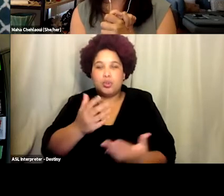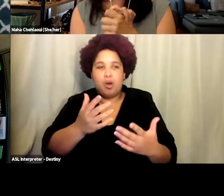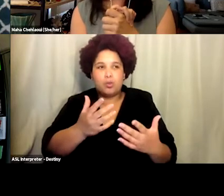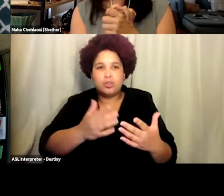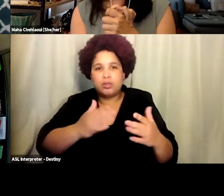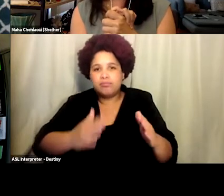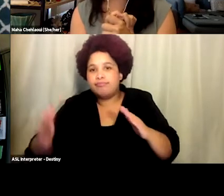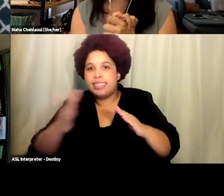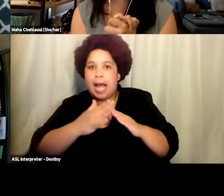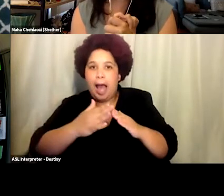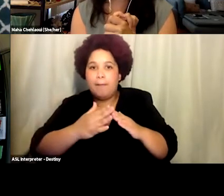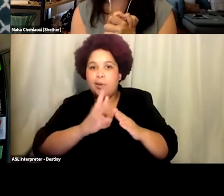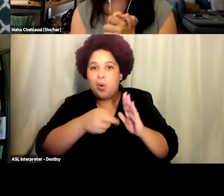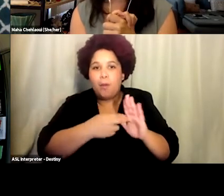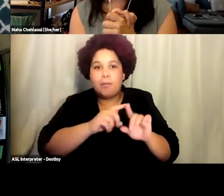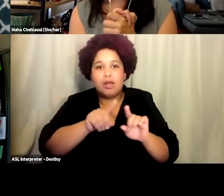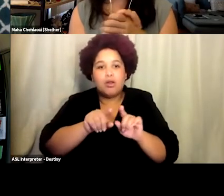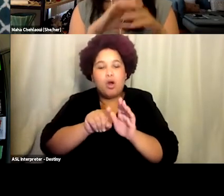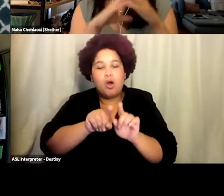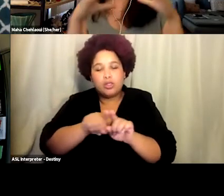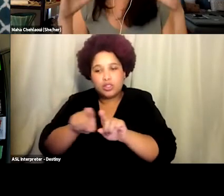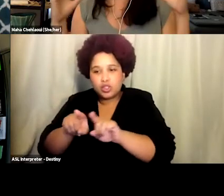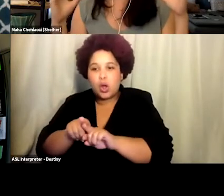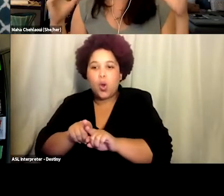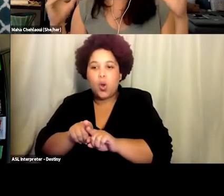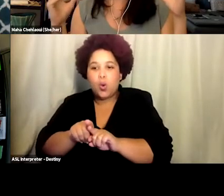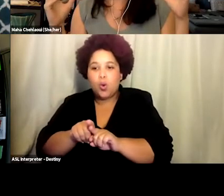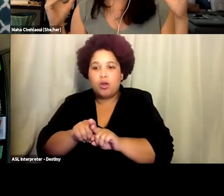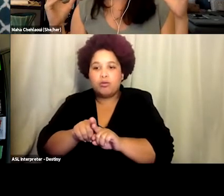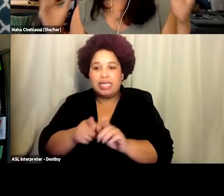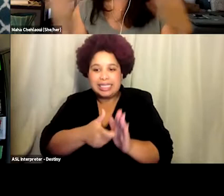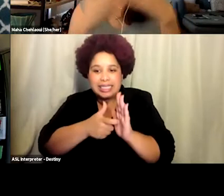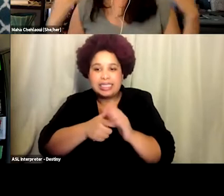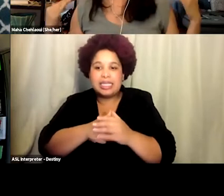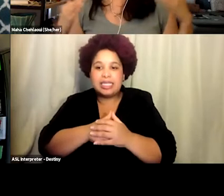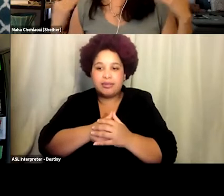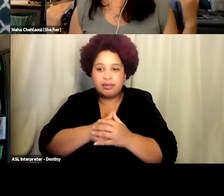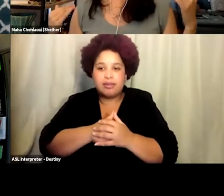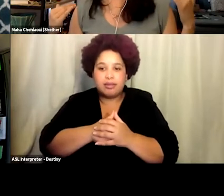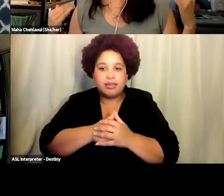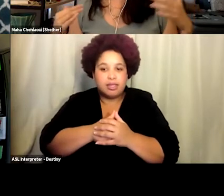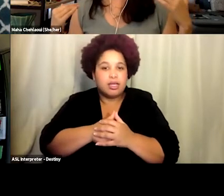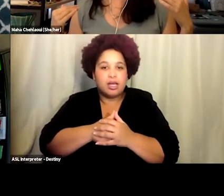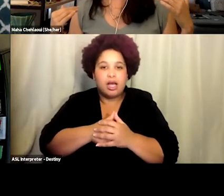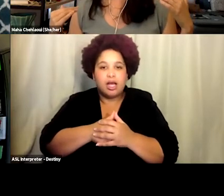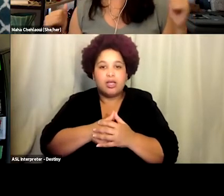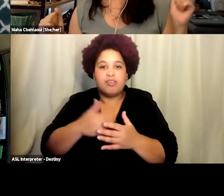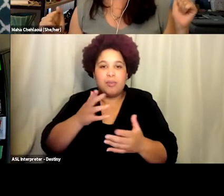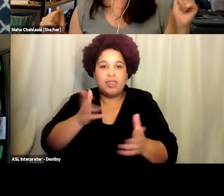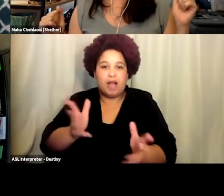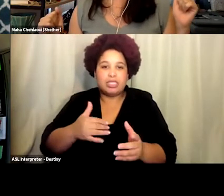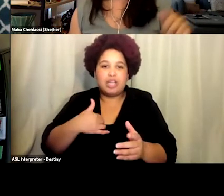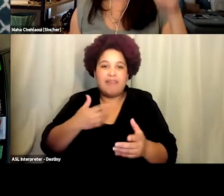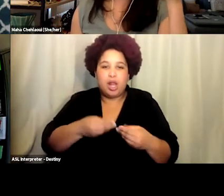to insisting on at least a base level of authenticity, where you kind of lose me and the conversation is